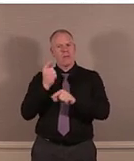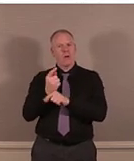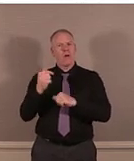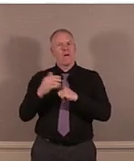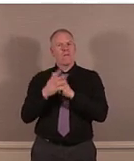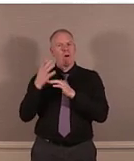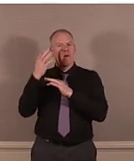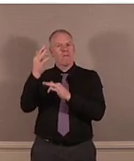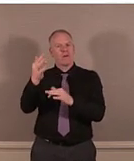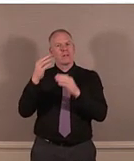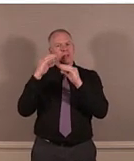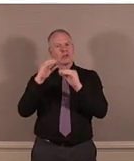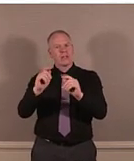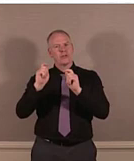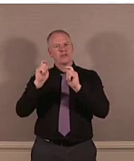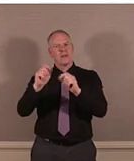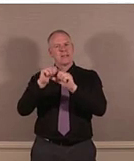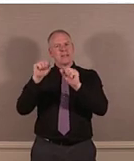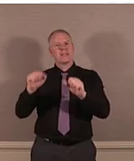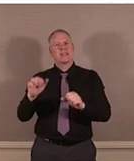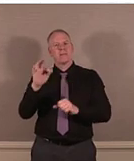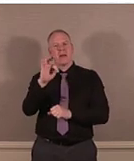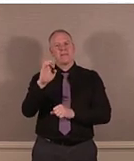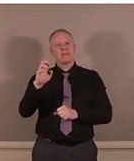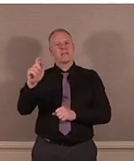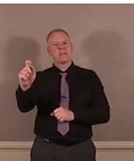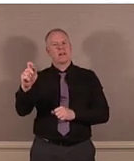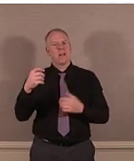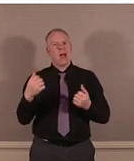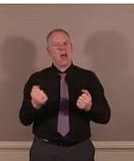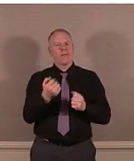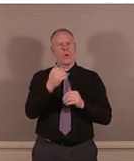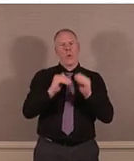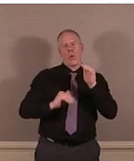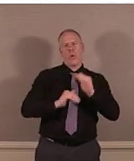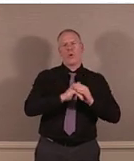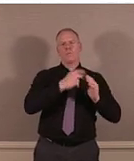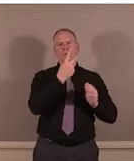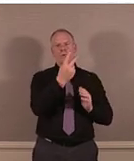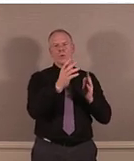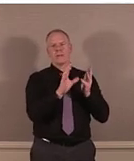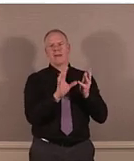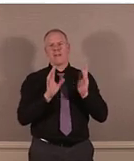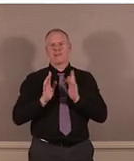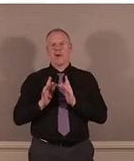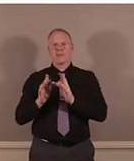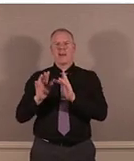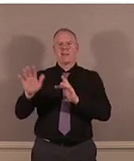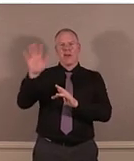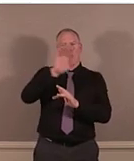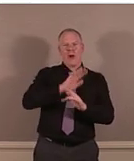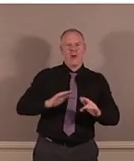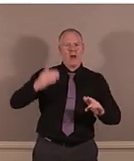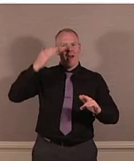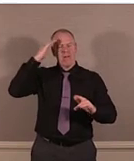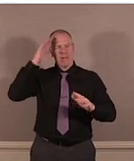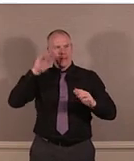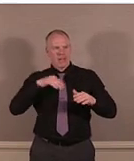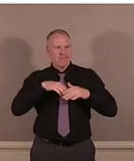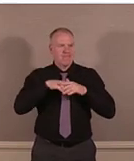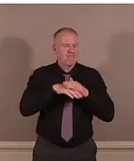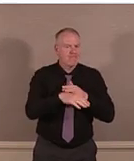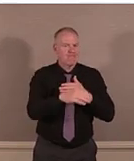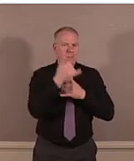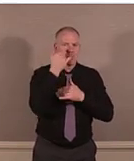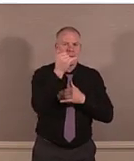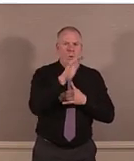education and training system. And I will come to it later. There's up to 210 contact points right across the country where you can contact